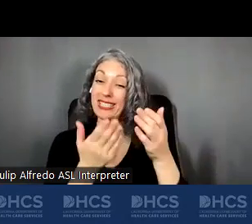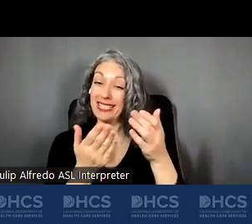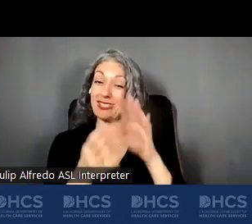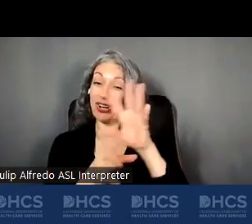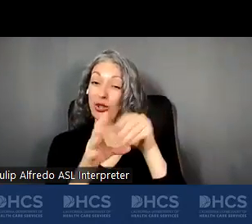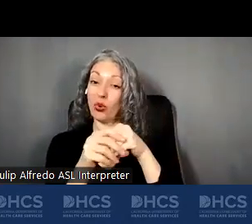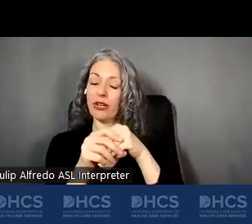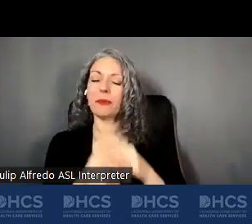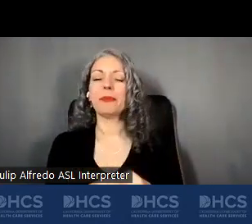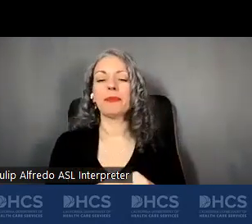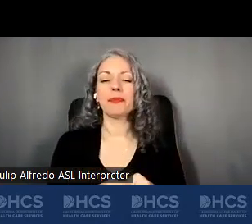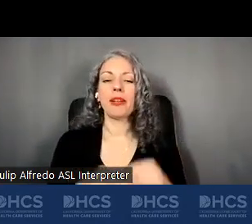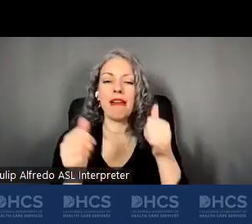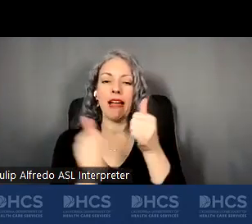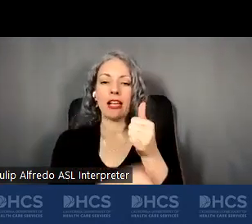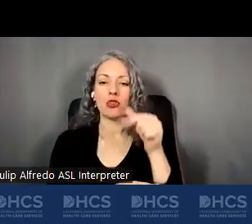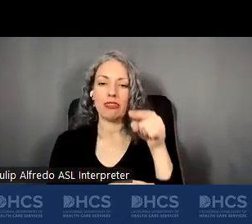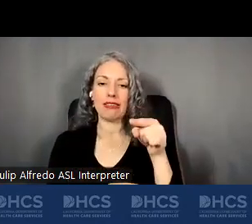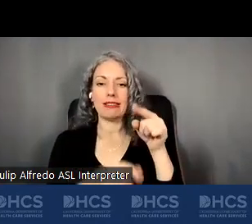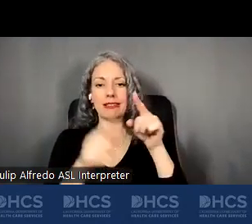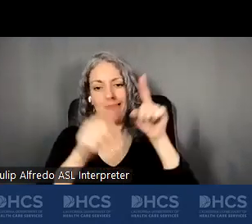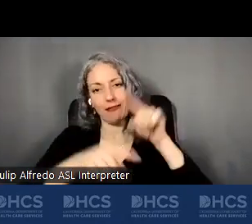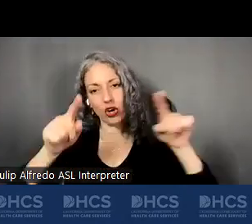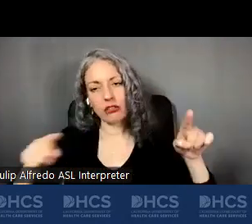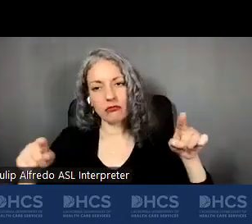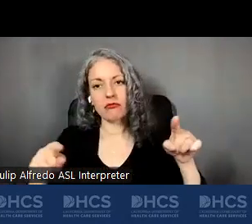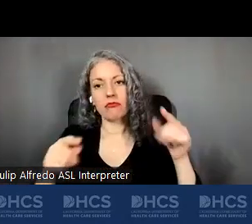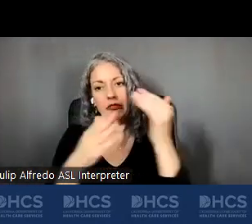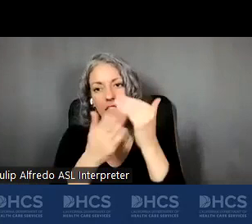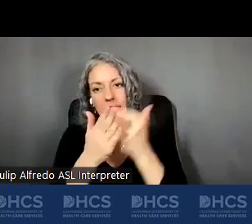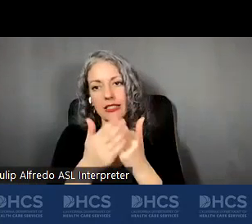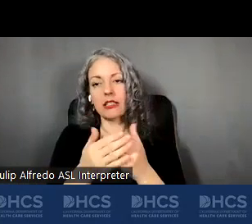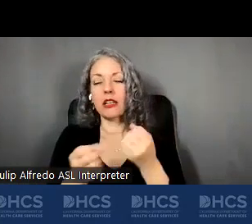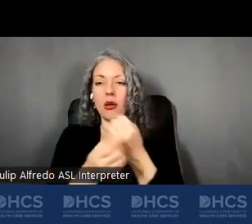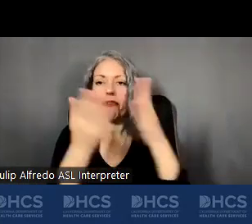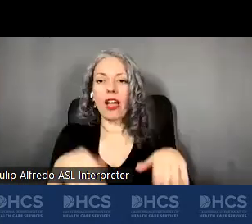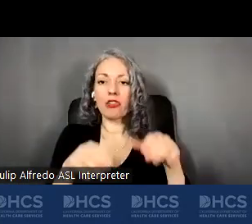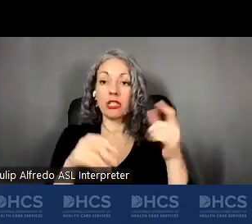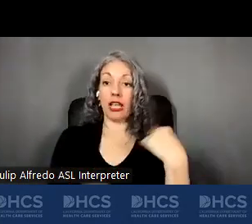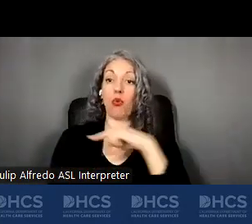included under these different buckets, what providers are eligible.